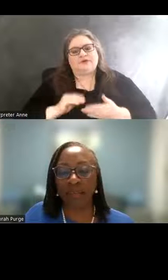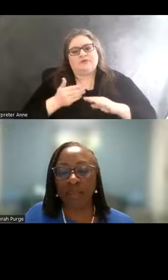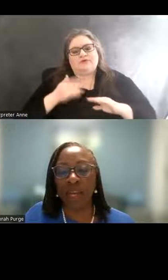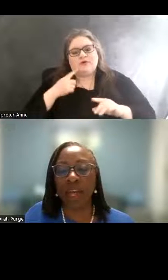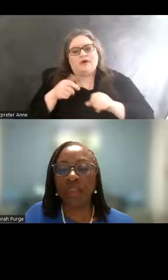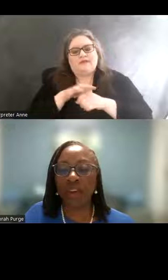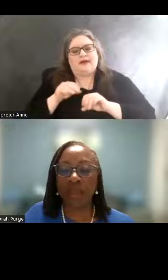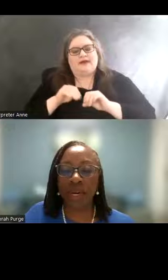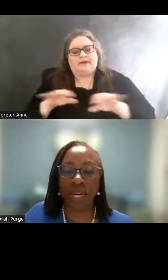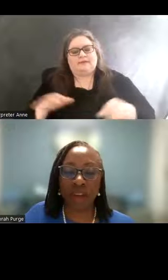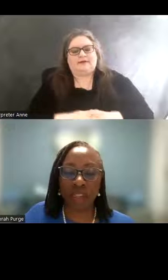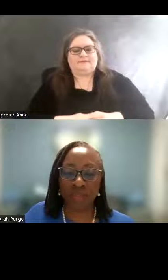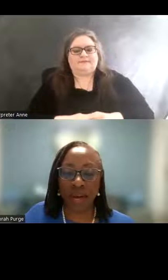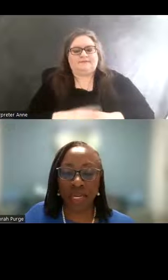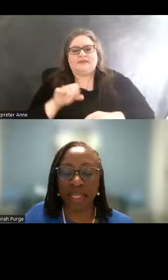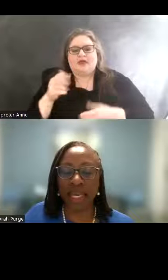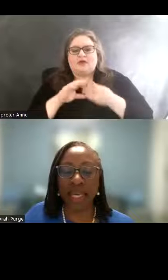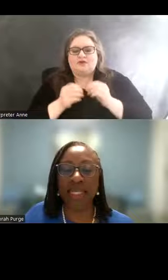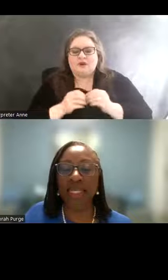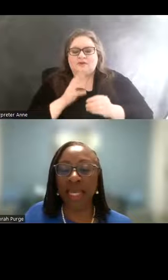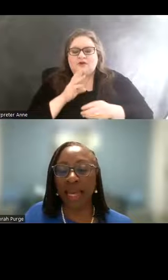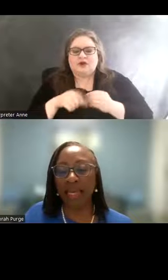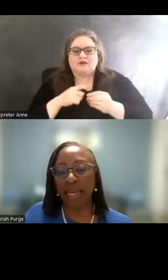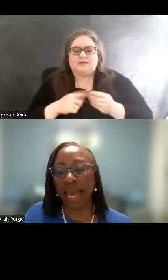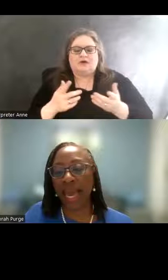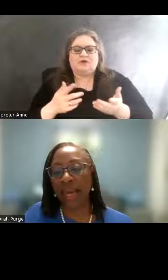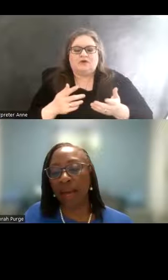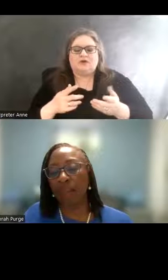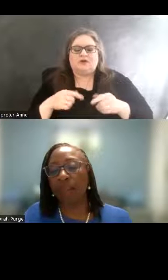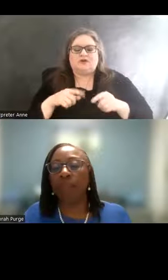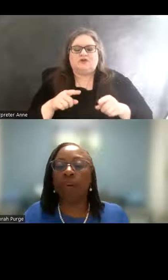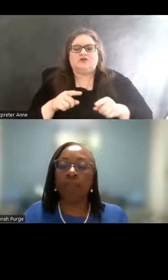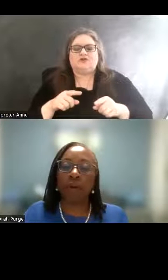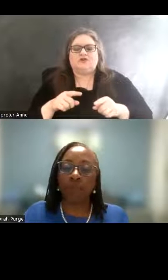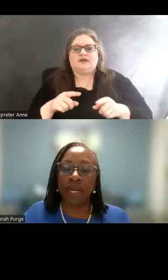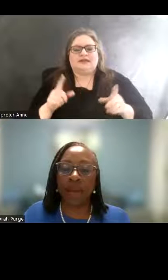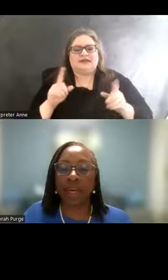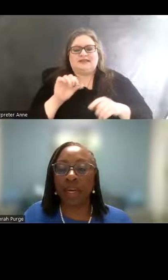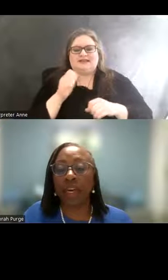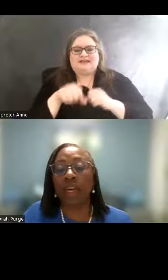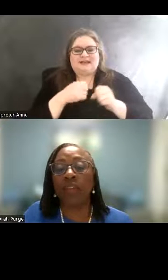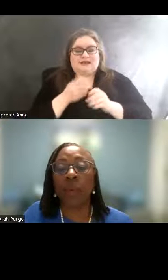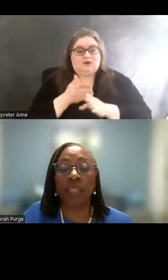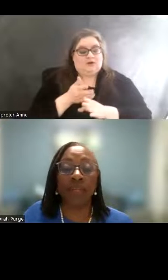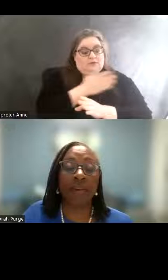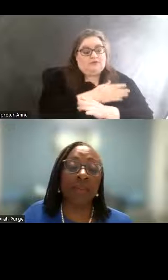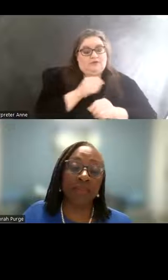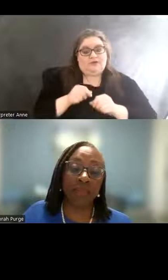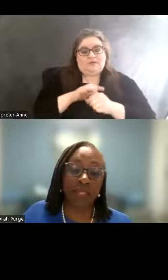pandemic. The other number that he talked about is that in the decade before the pandemic, there